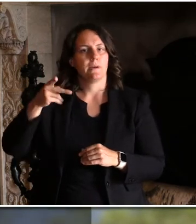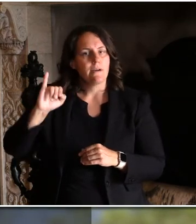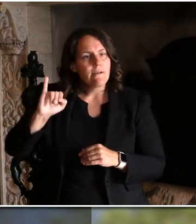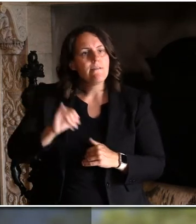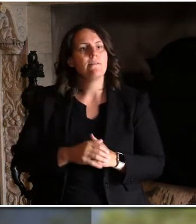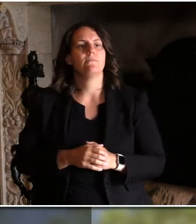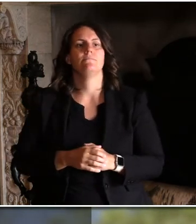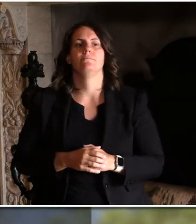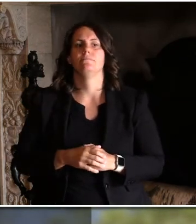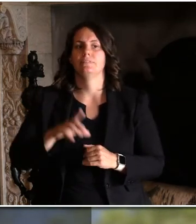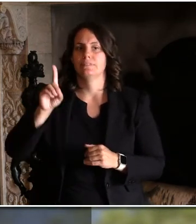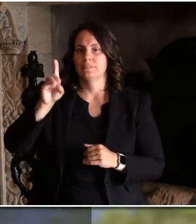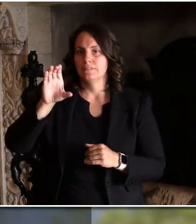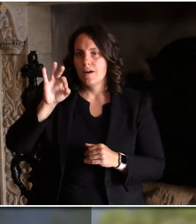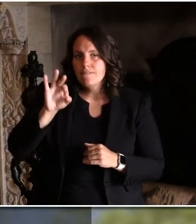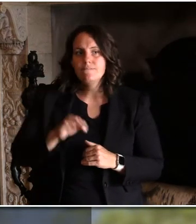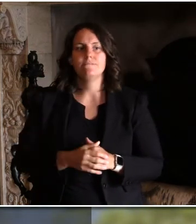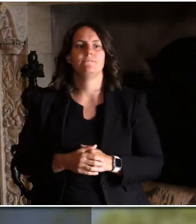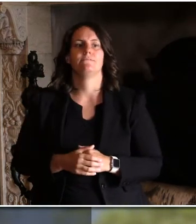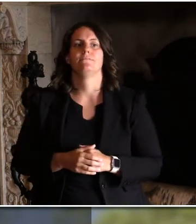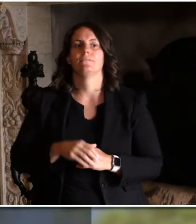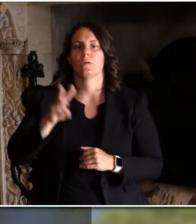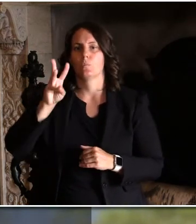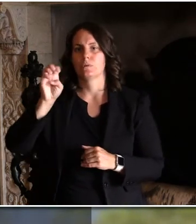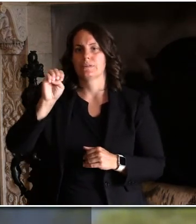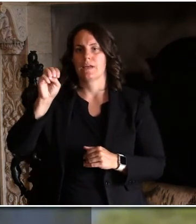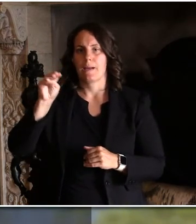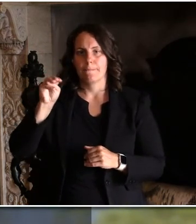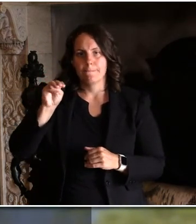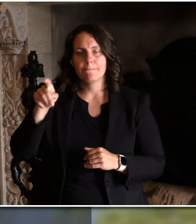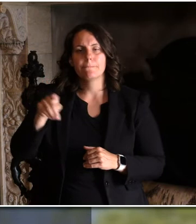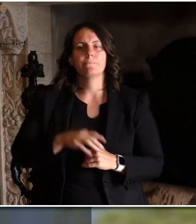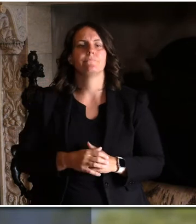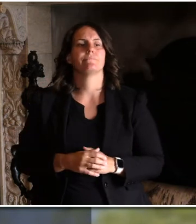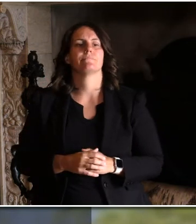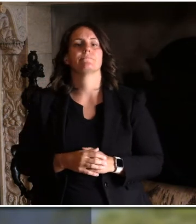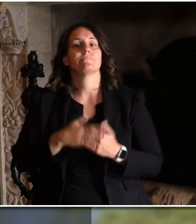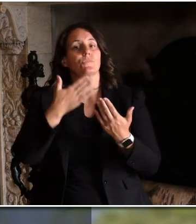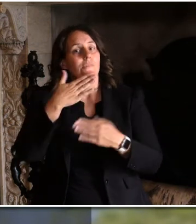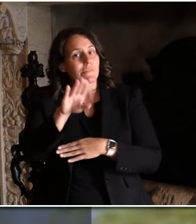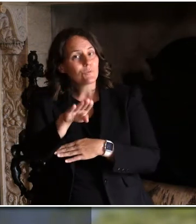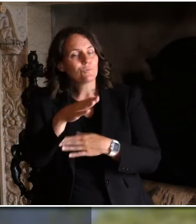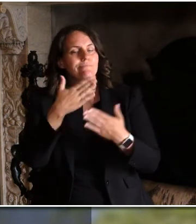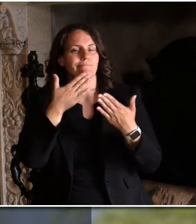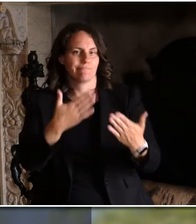Department of Children and Families, and Wisconsin Emergency Management. Be safe and have a good afternoon.